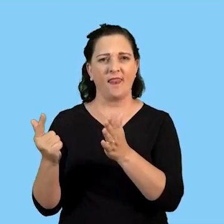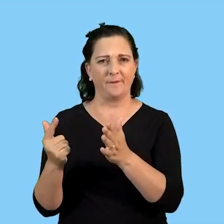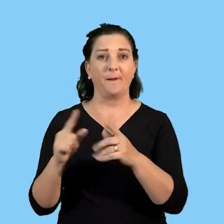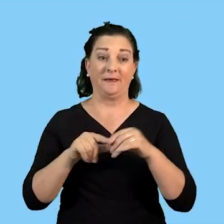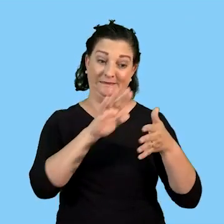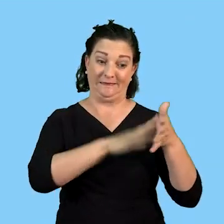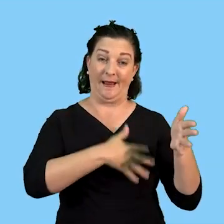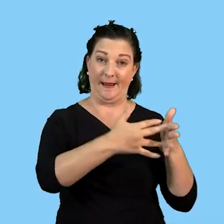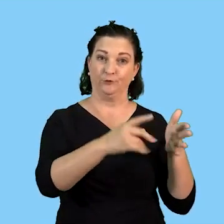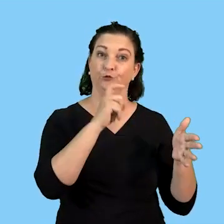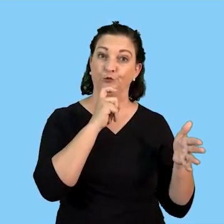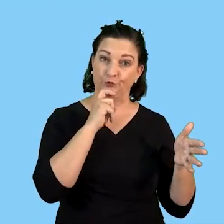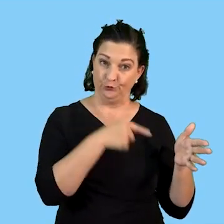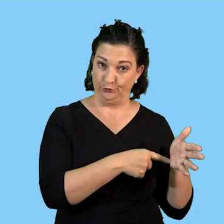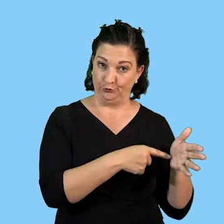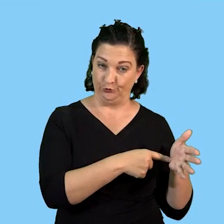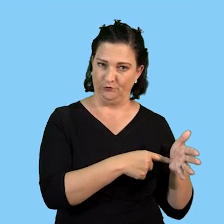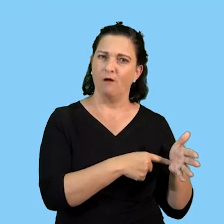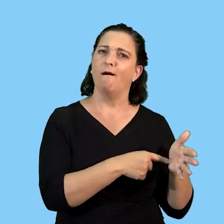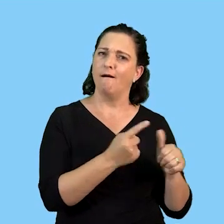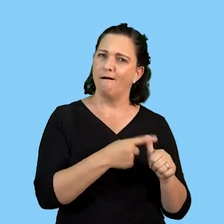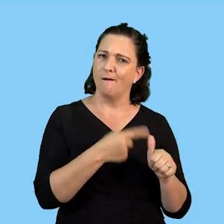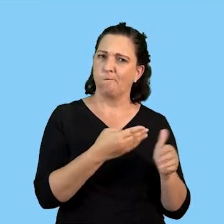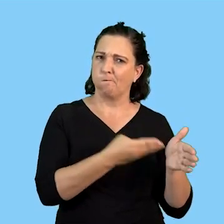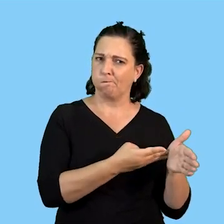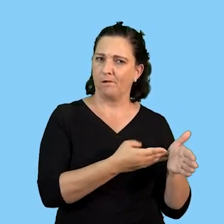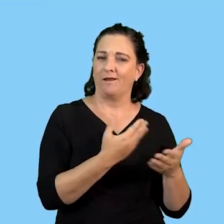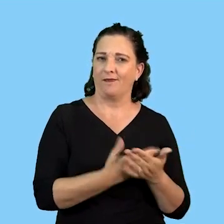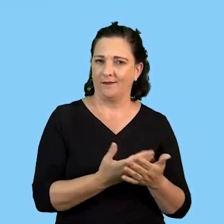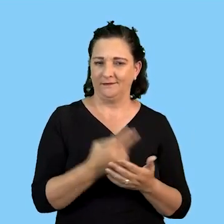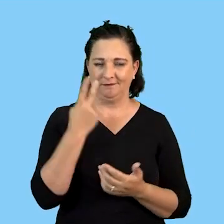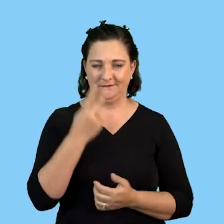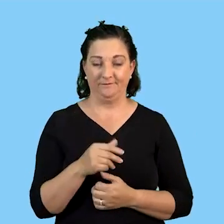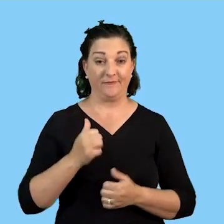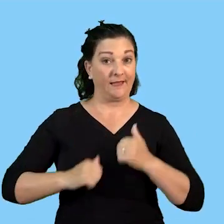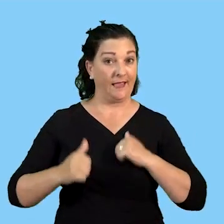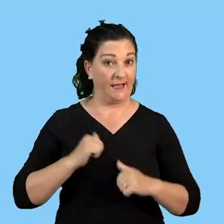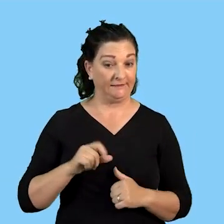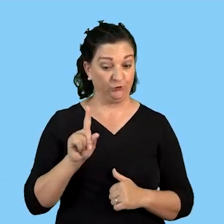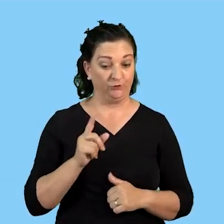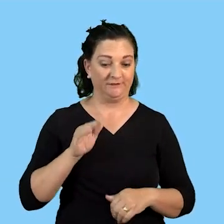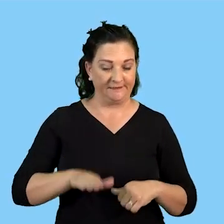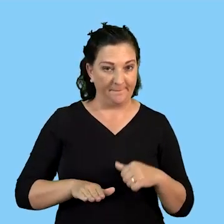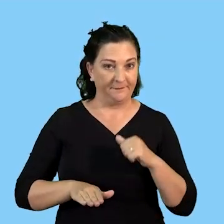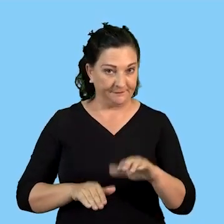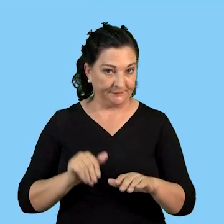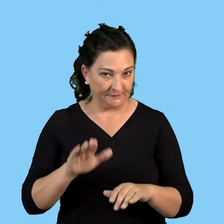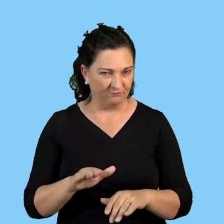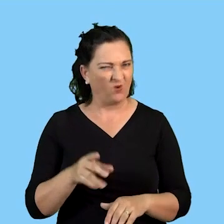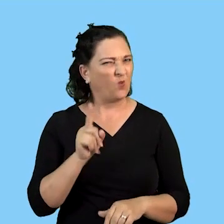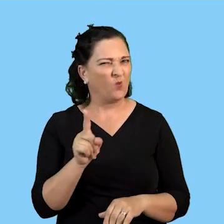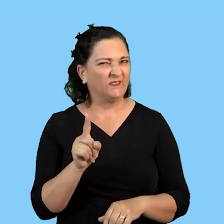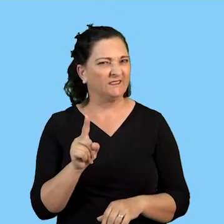library. Use the table to guide your answer. First, we'll look at the action